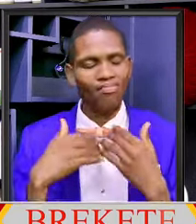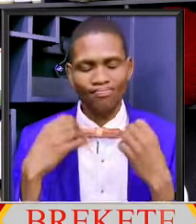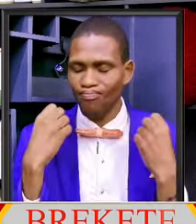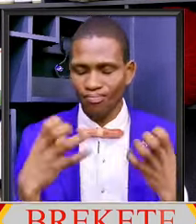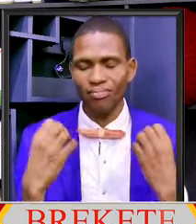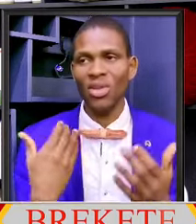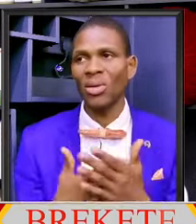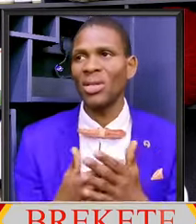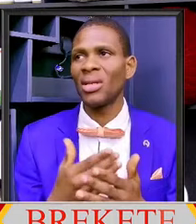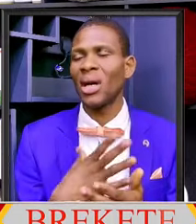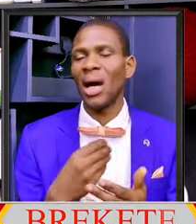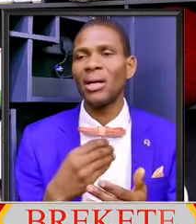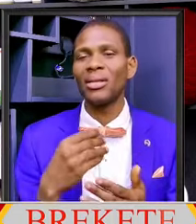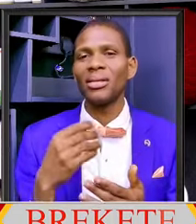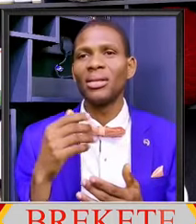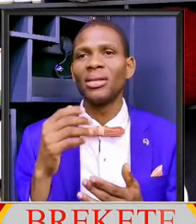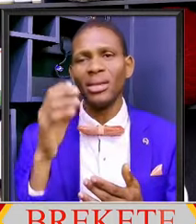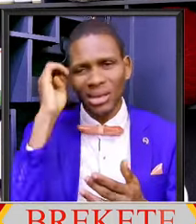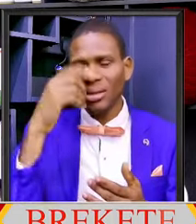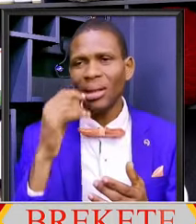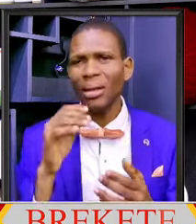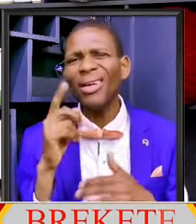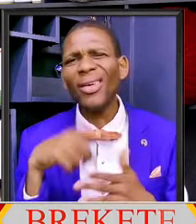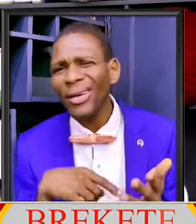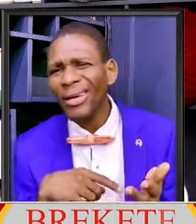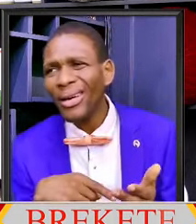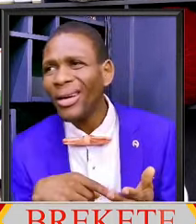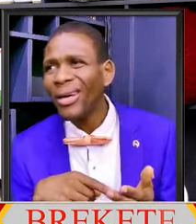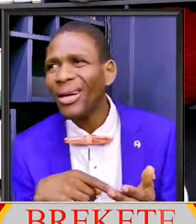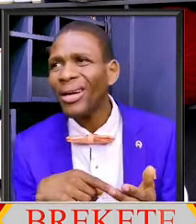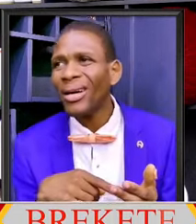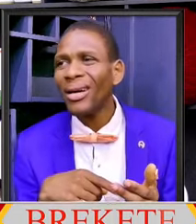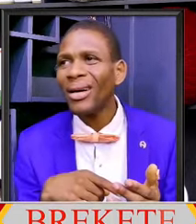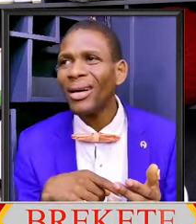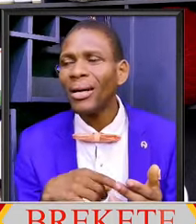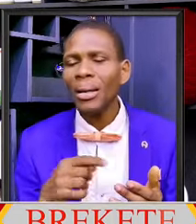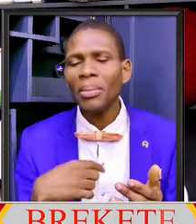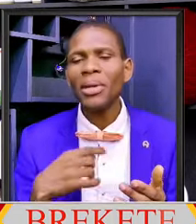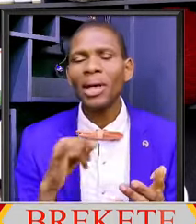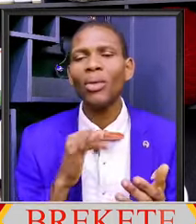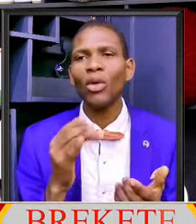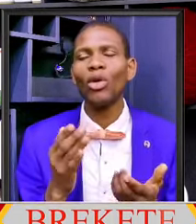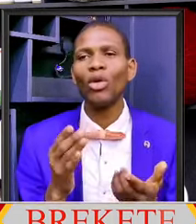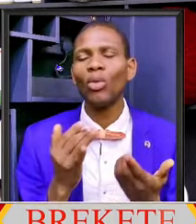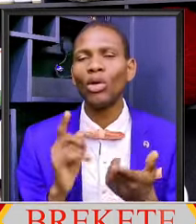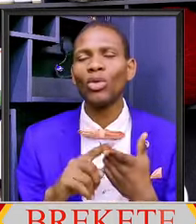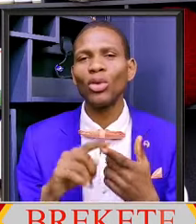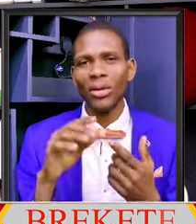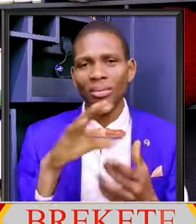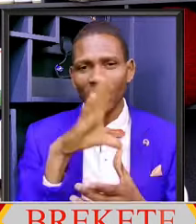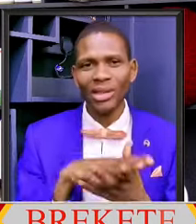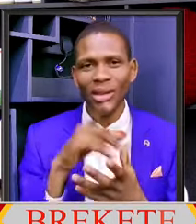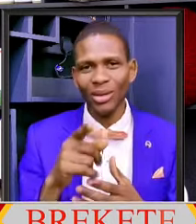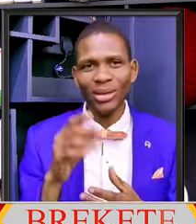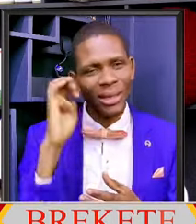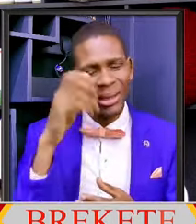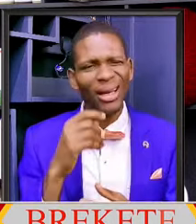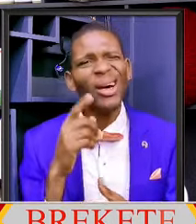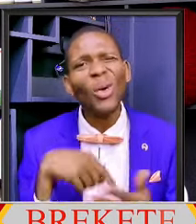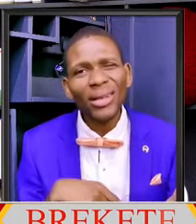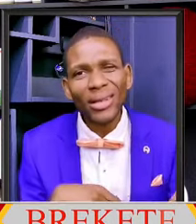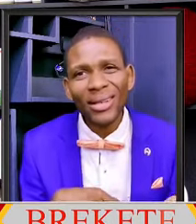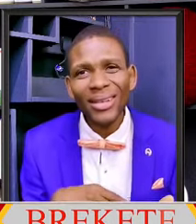He said, Nam? He said, auren ka nake so na'am